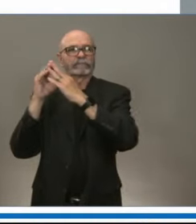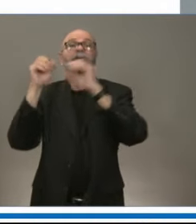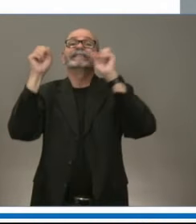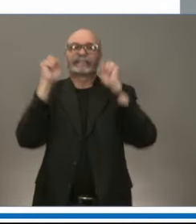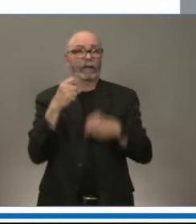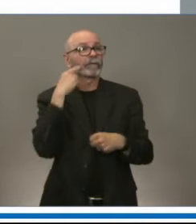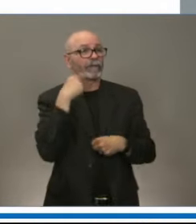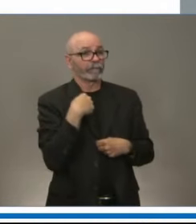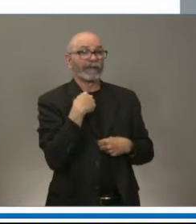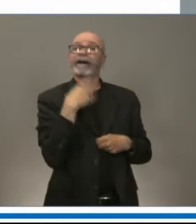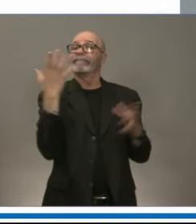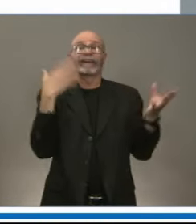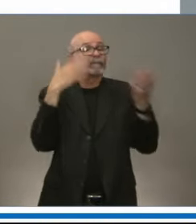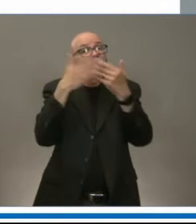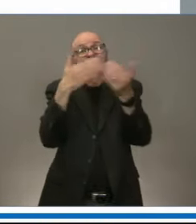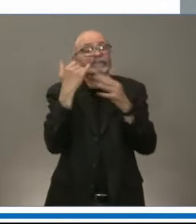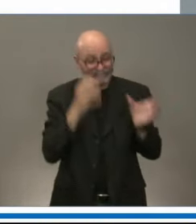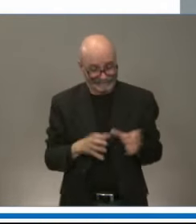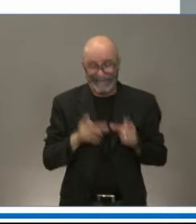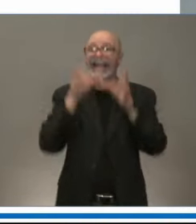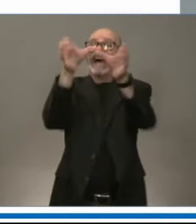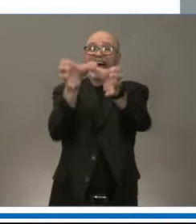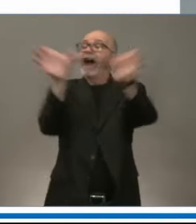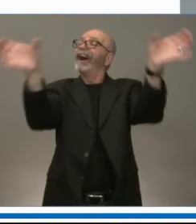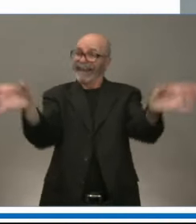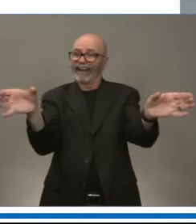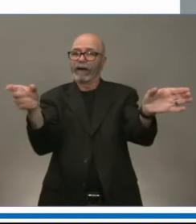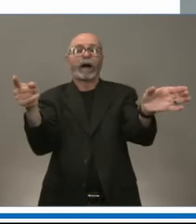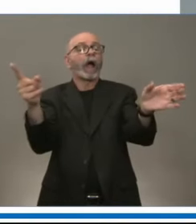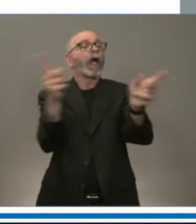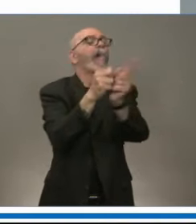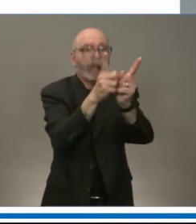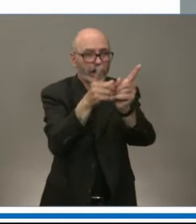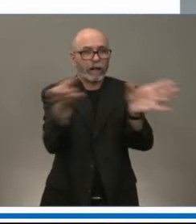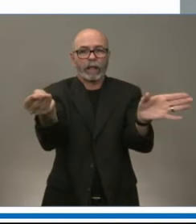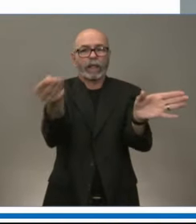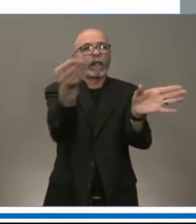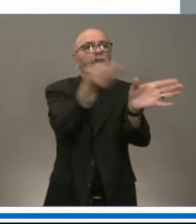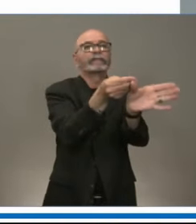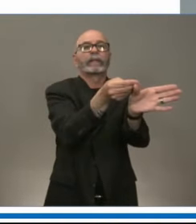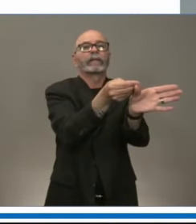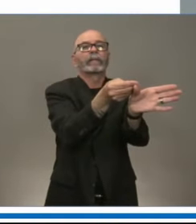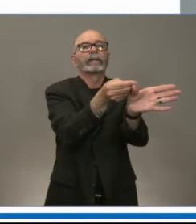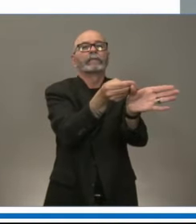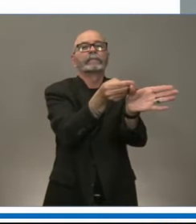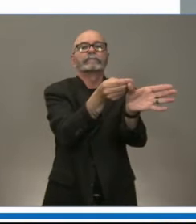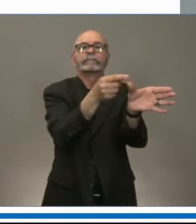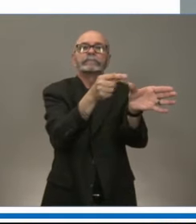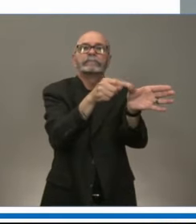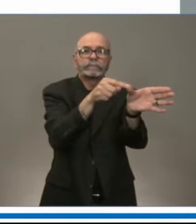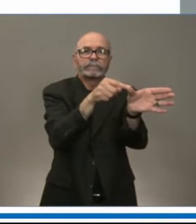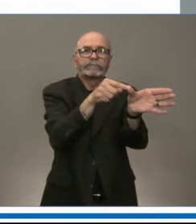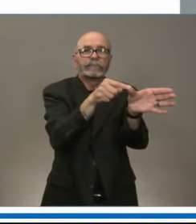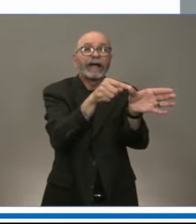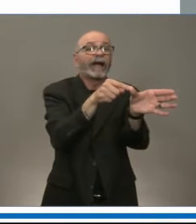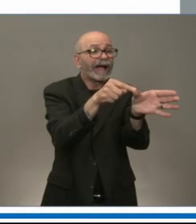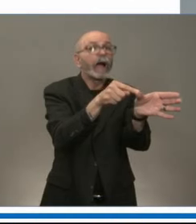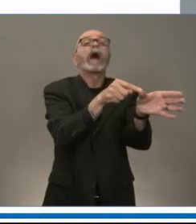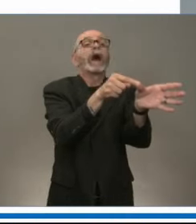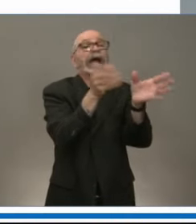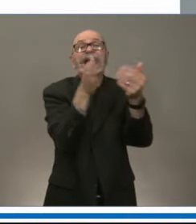bringing the virus back into that family or home unit. So we need to minimize that as much as possible. So